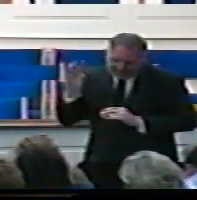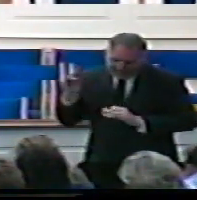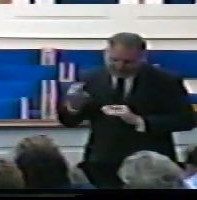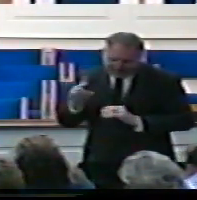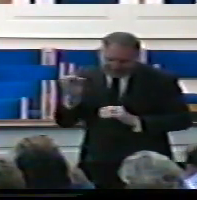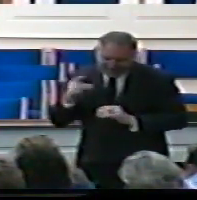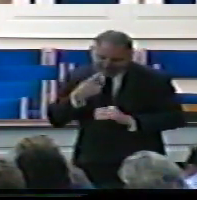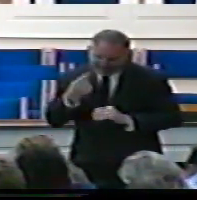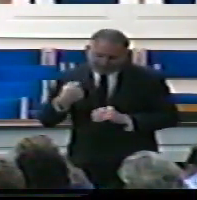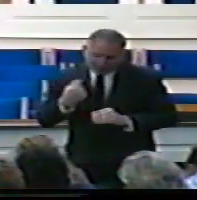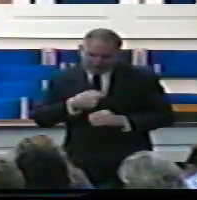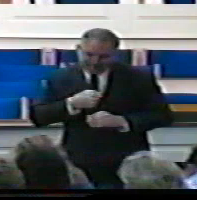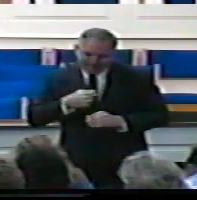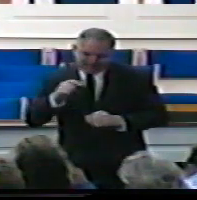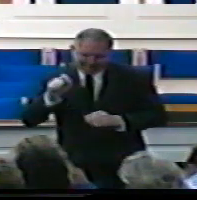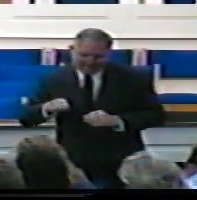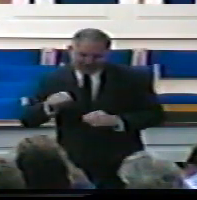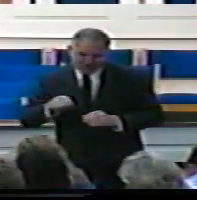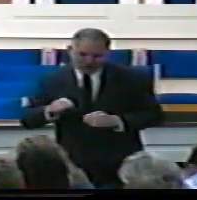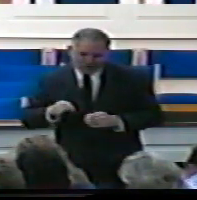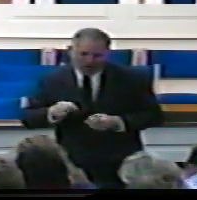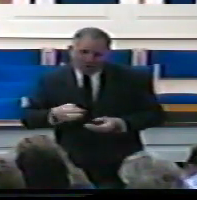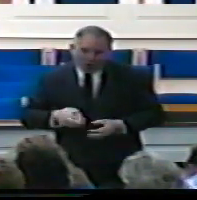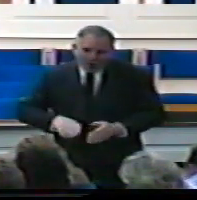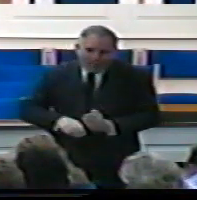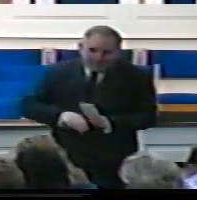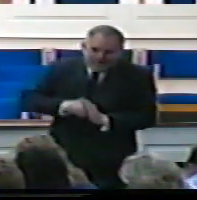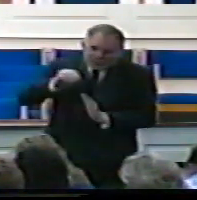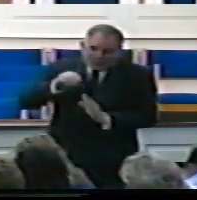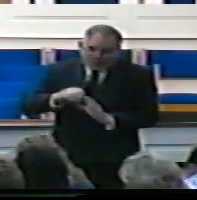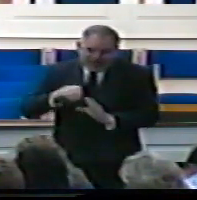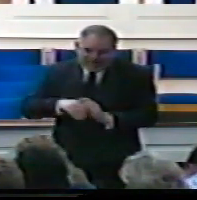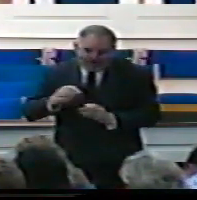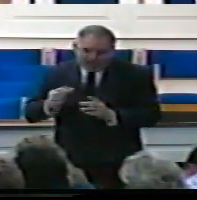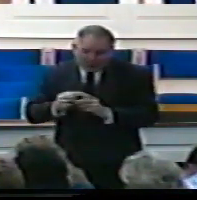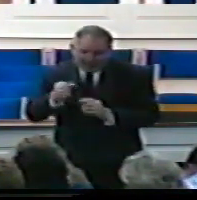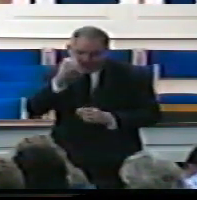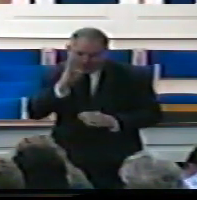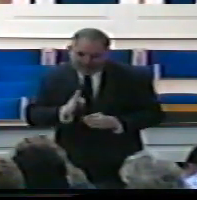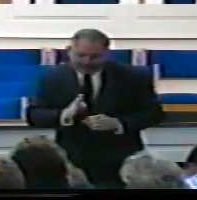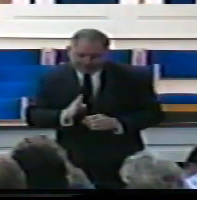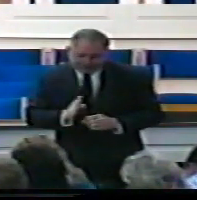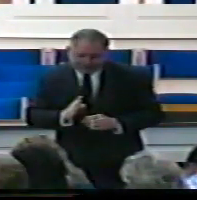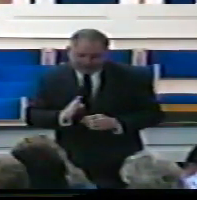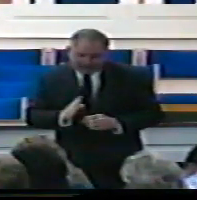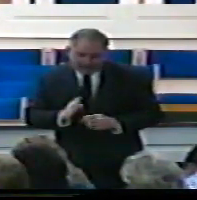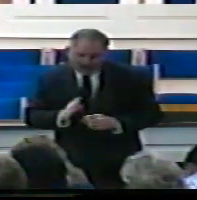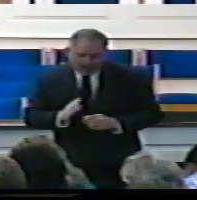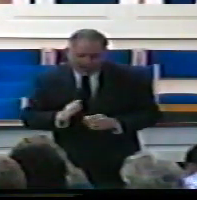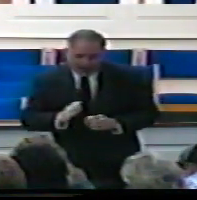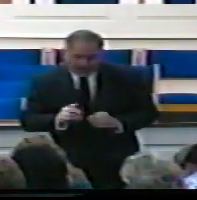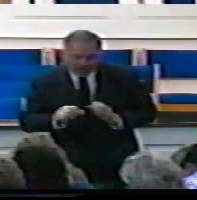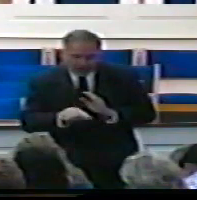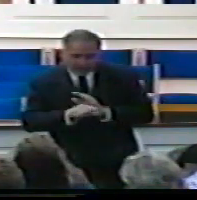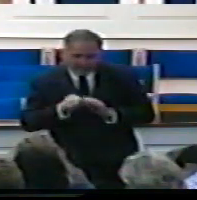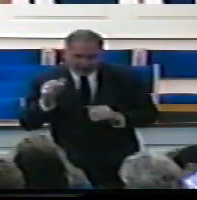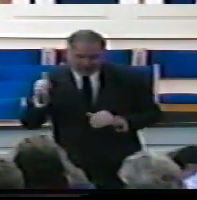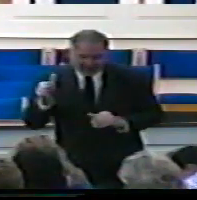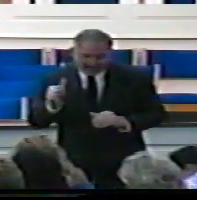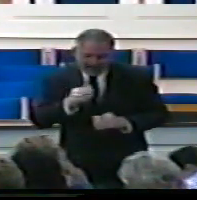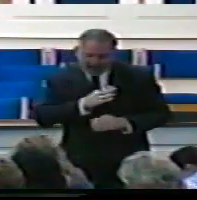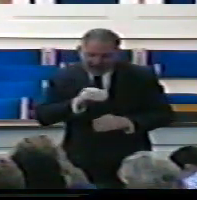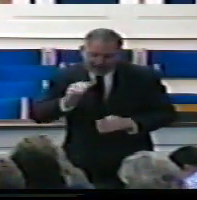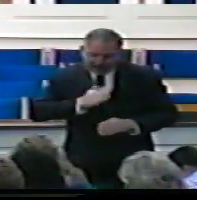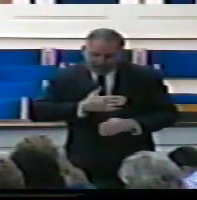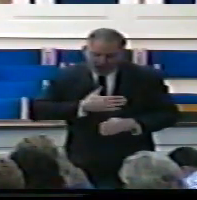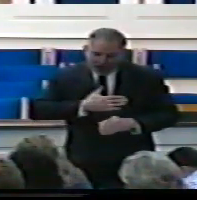Word of God. He says, they've known me. They've come to know me. We come to know him through the Word of God. And listen, watch this verse. Look with me in verse number 10 with me, please. He